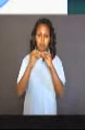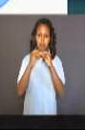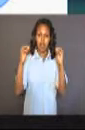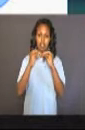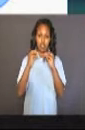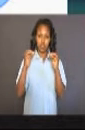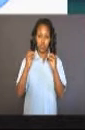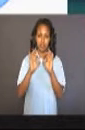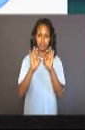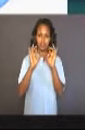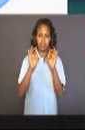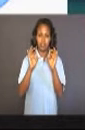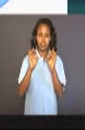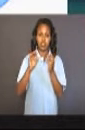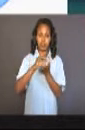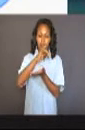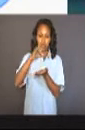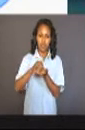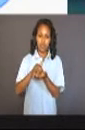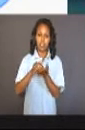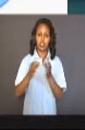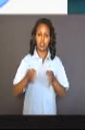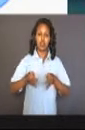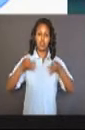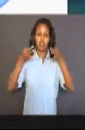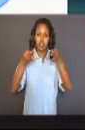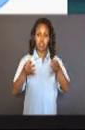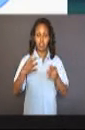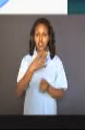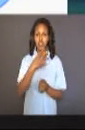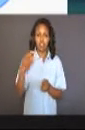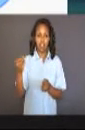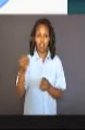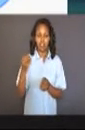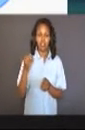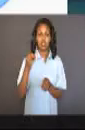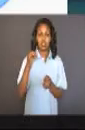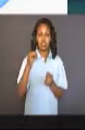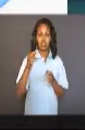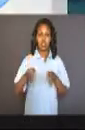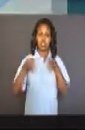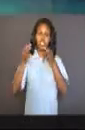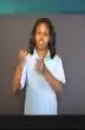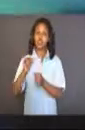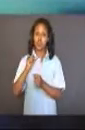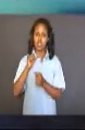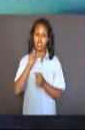between that of a conductor and an insulator.